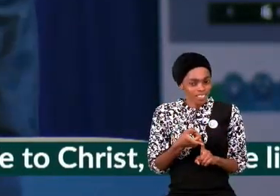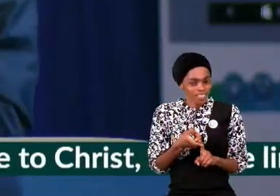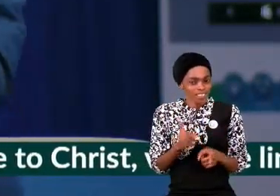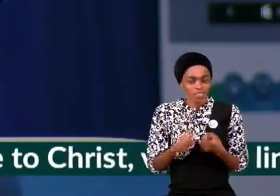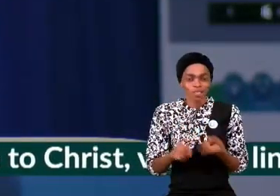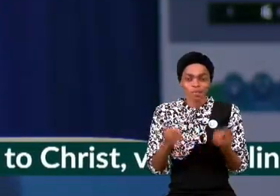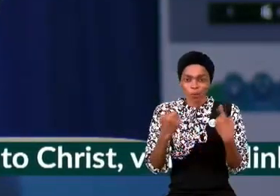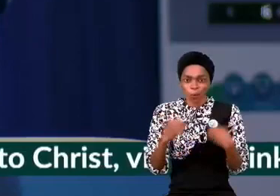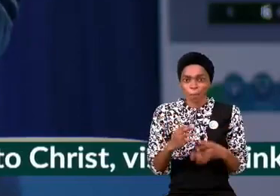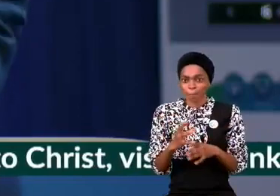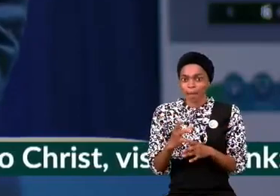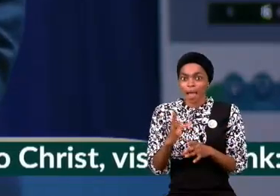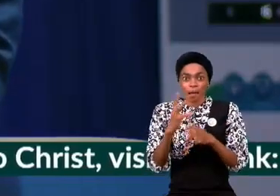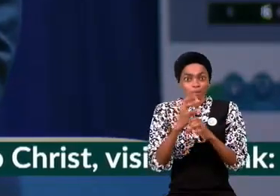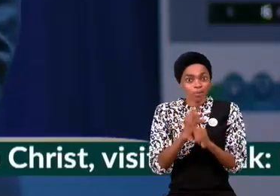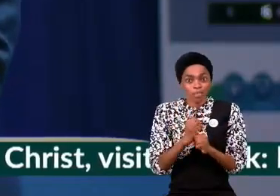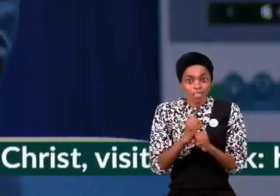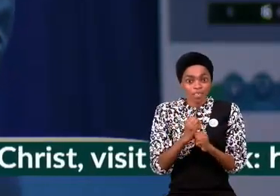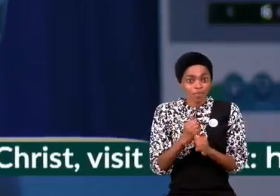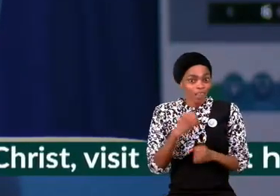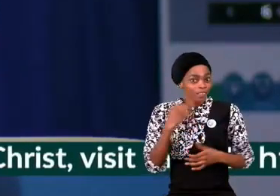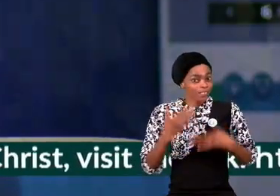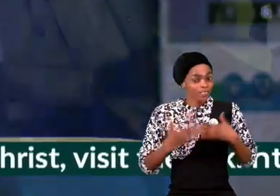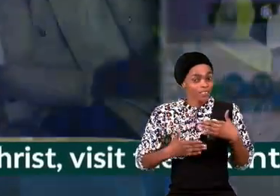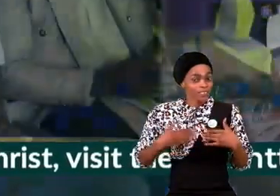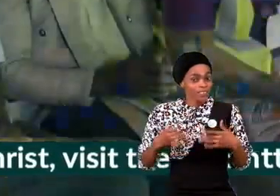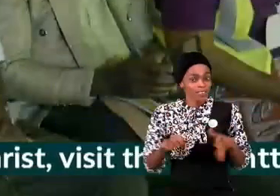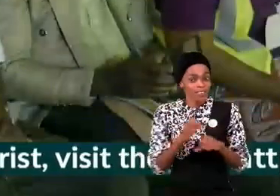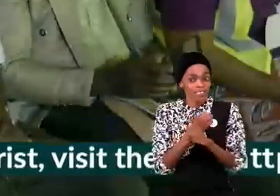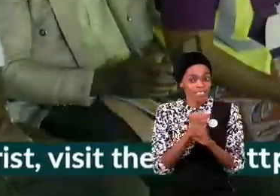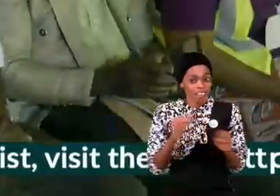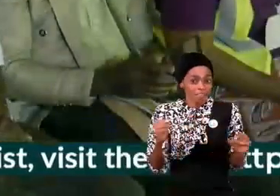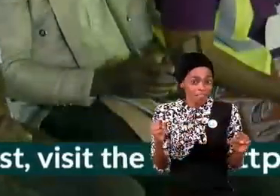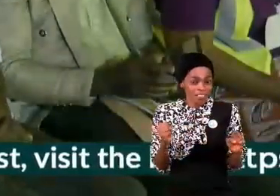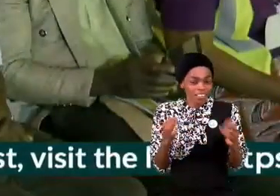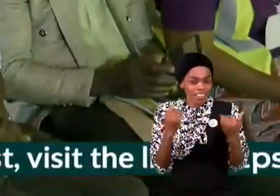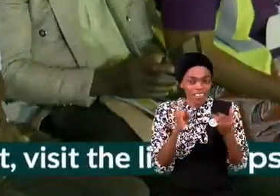By my right, are we true?